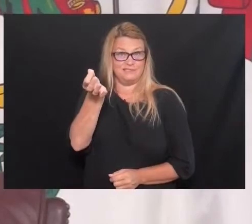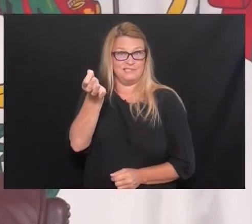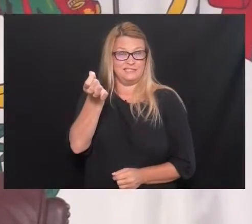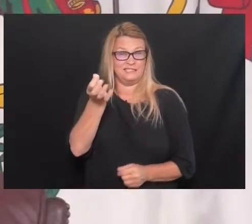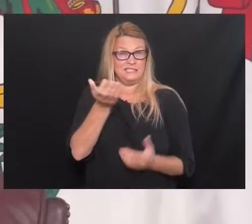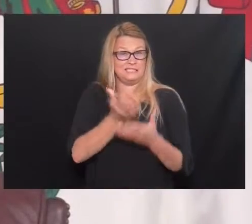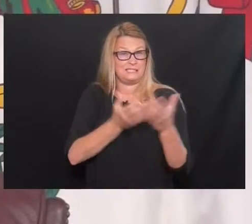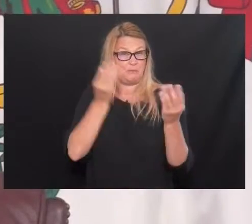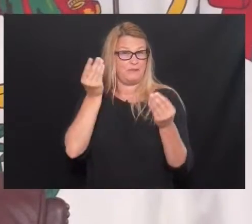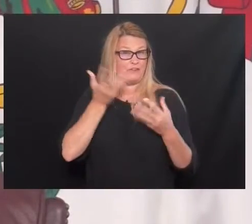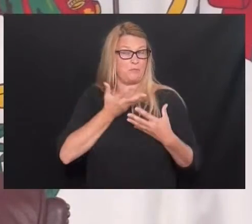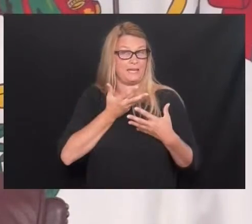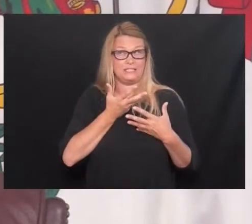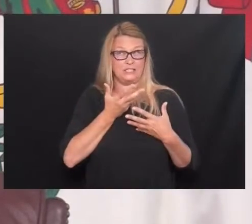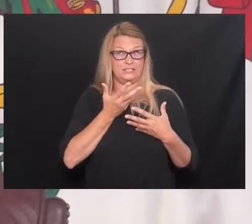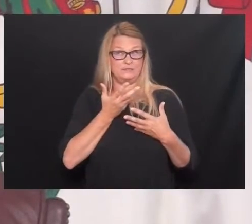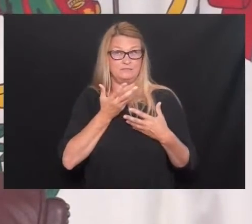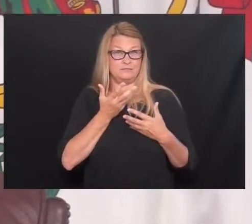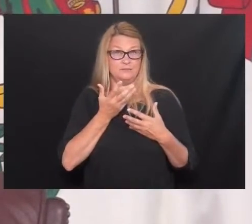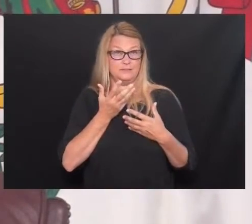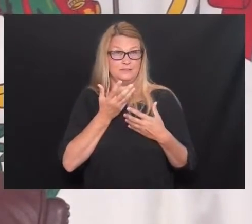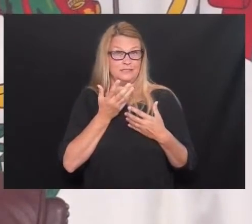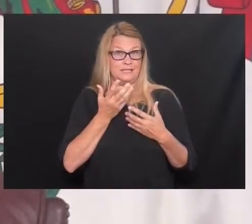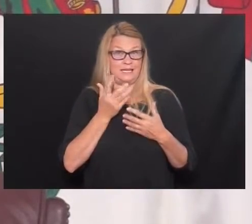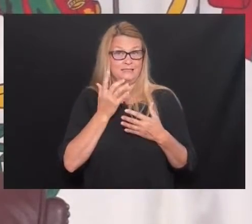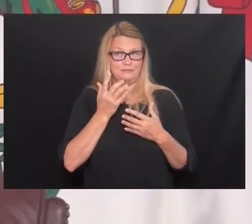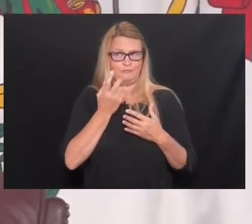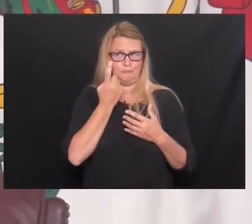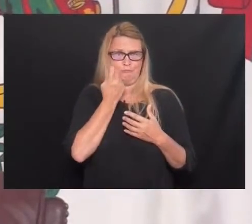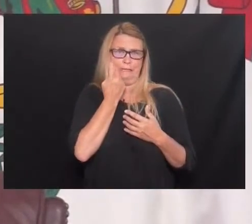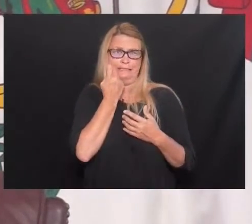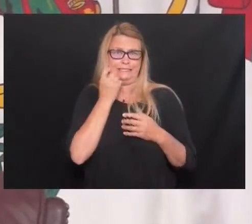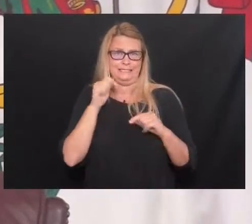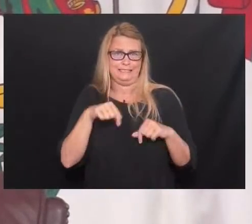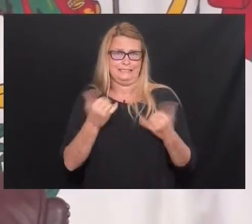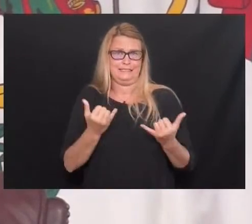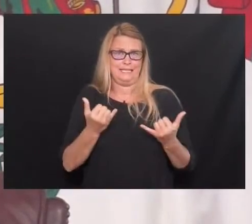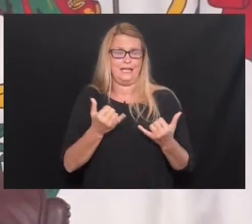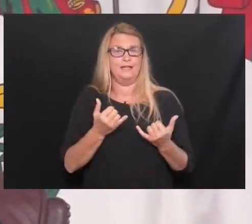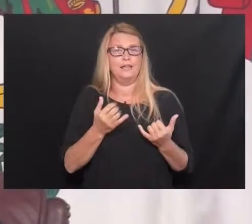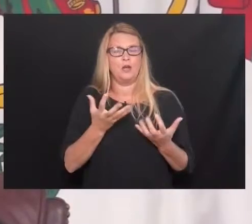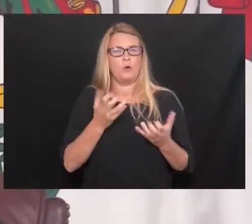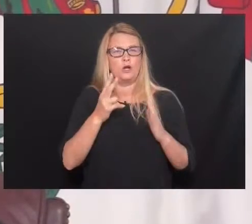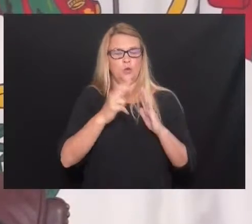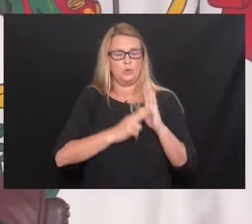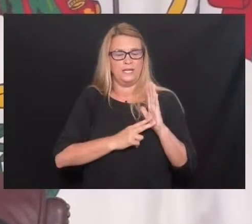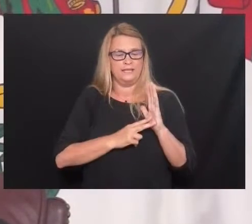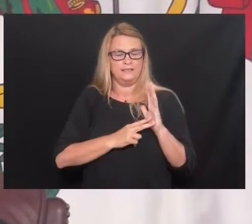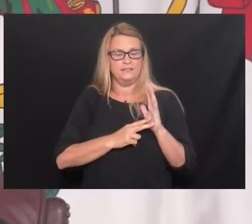in the last little bit of time. I want to read you this just a second.